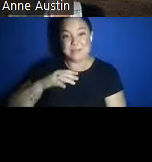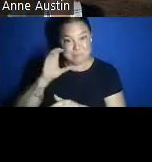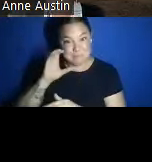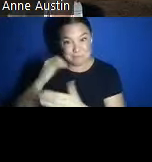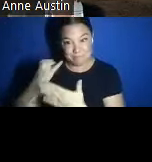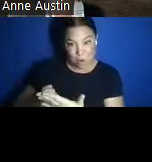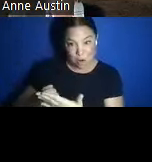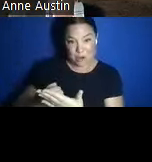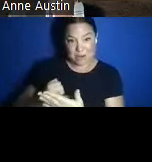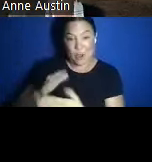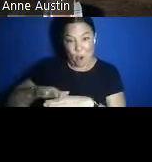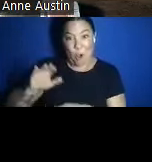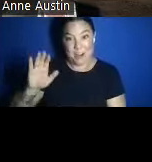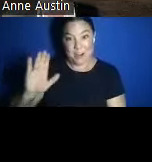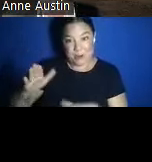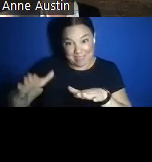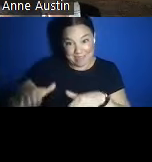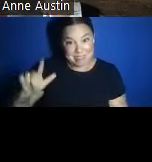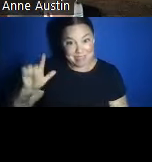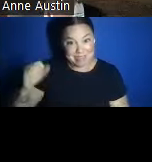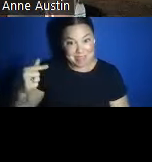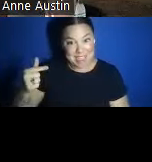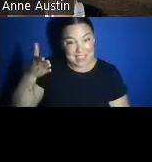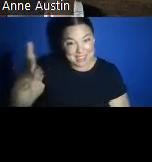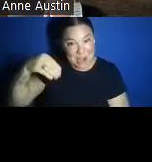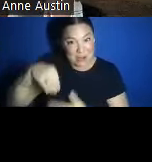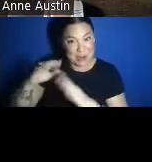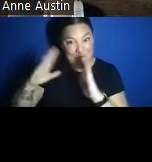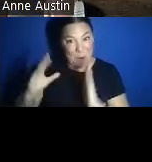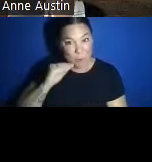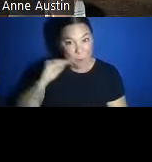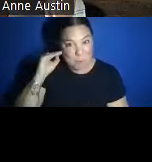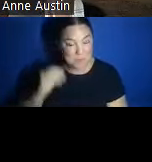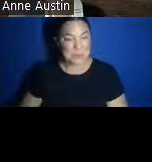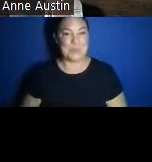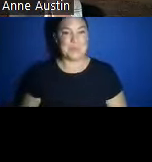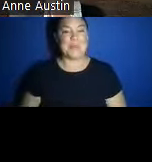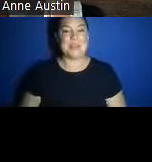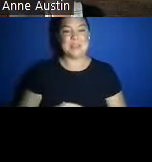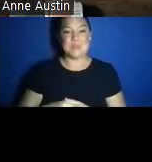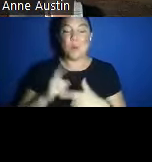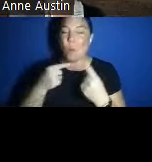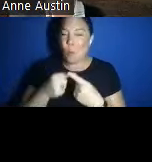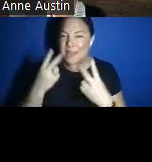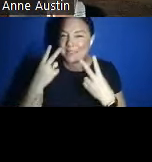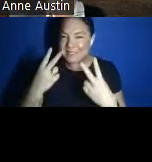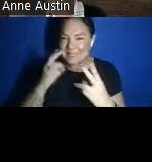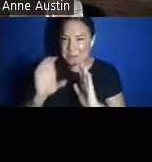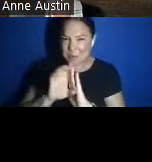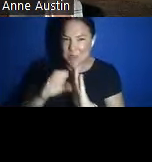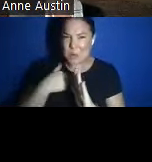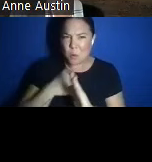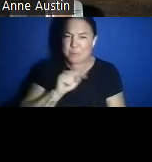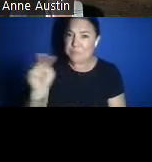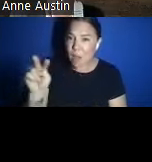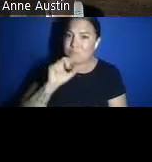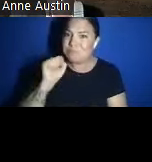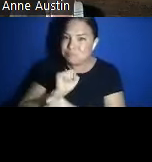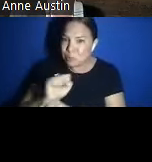gives us the concrete opportunity to say that in this case, when we see these images, we probably are looking at actual